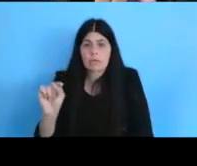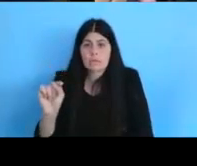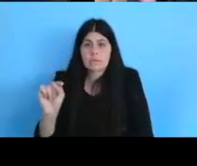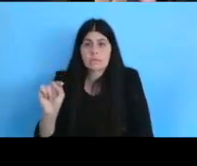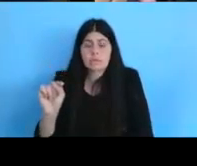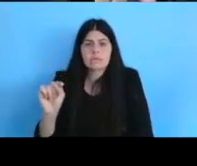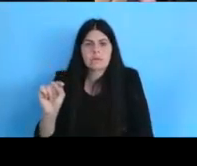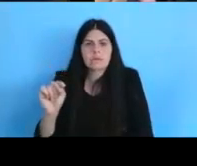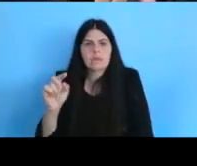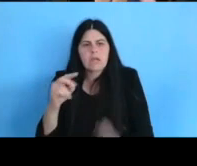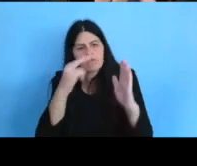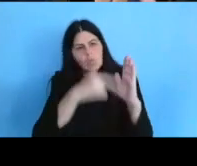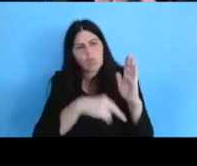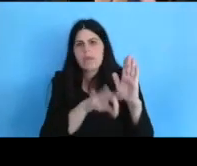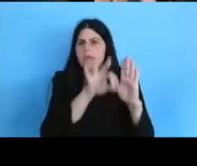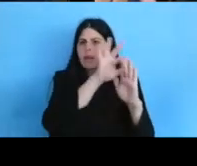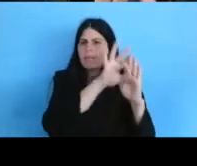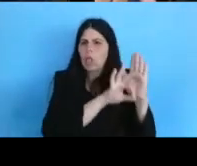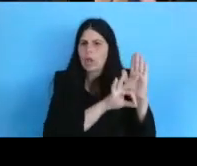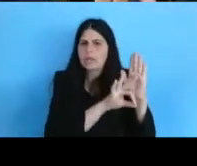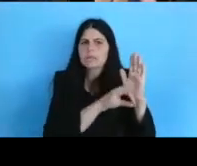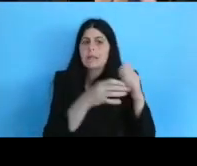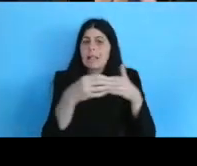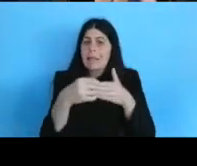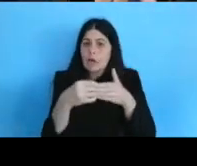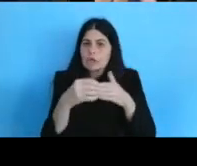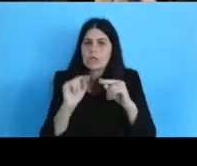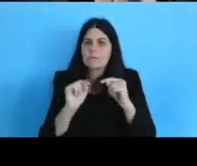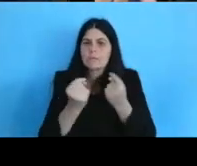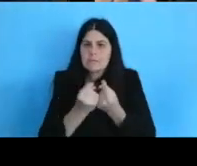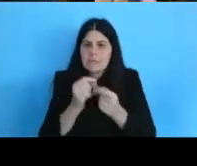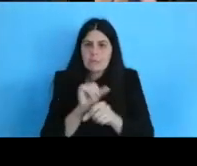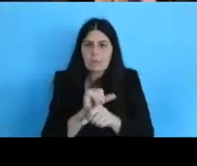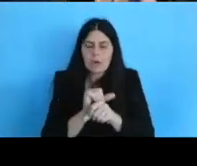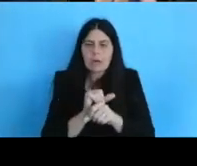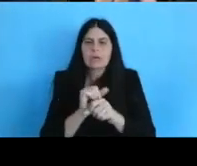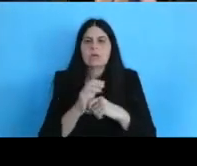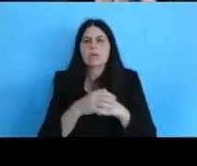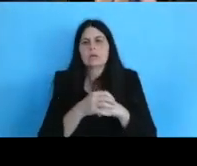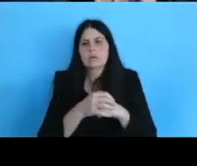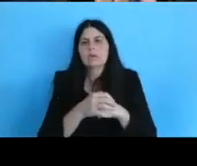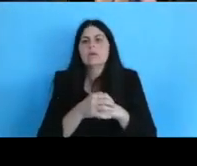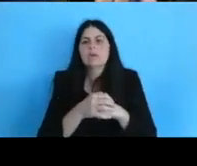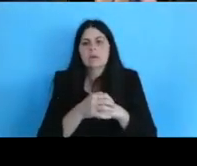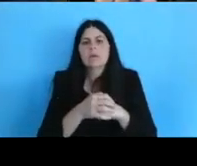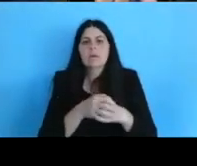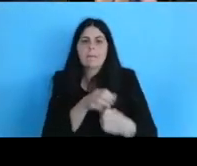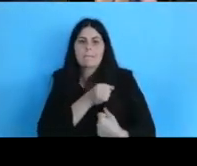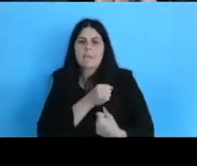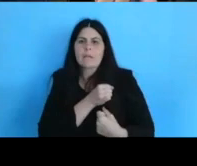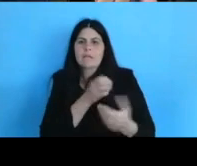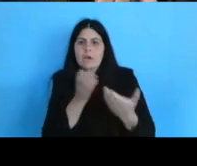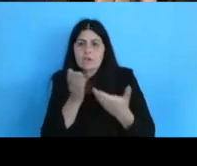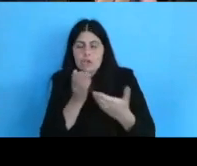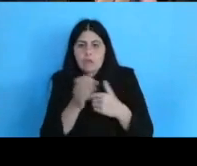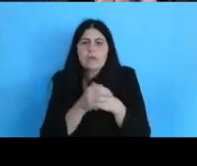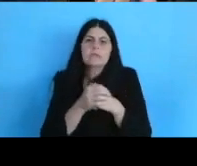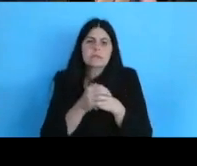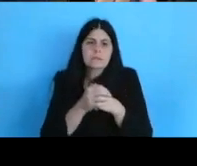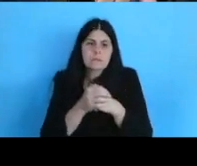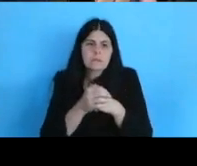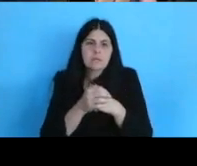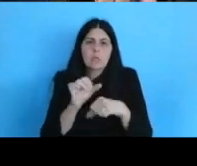leadership and teamwork. Military service creates individuals who work to earn the respect of their